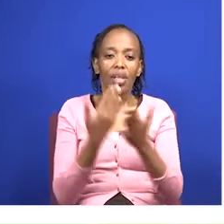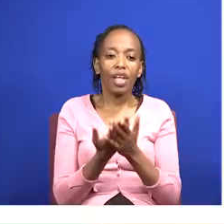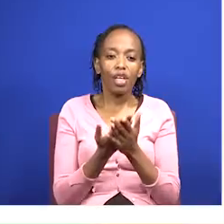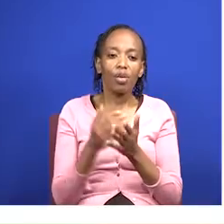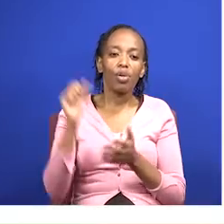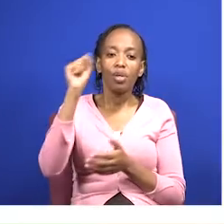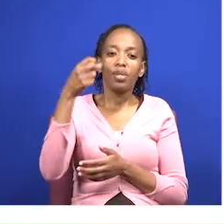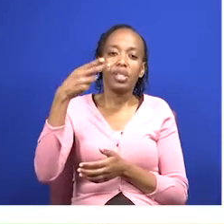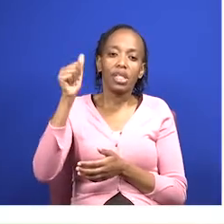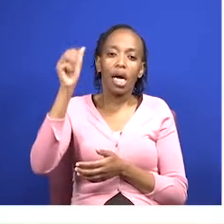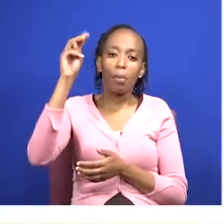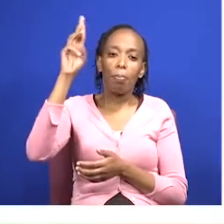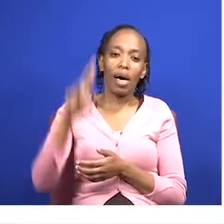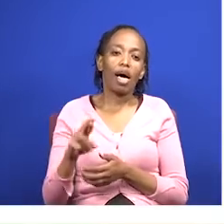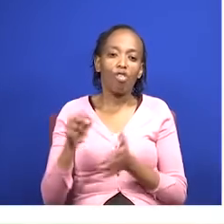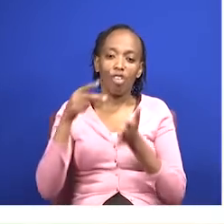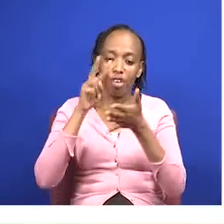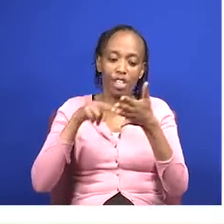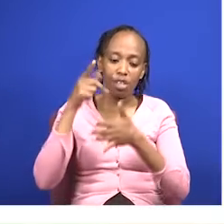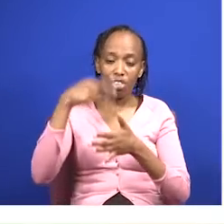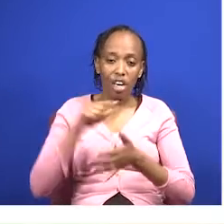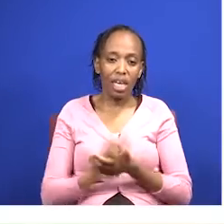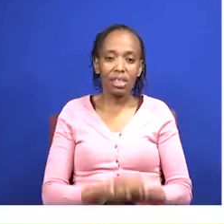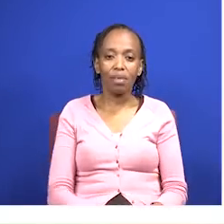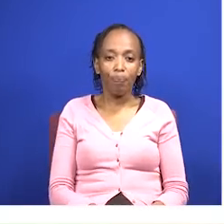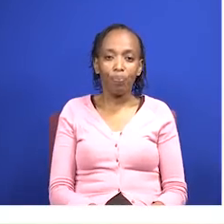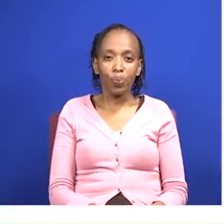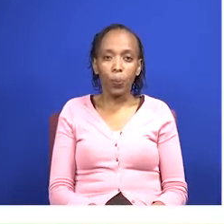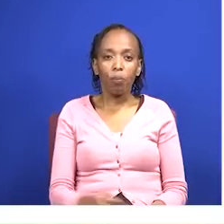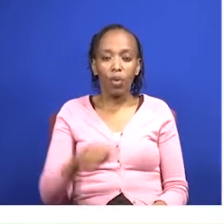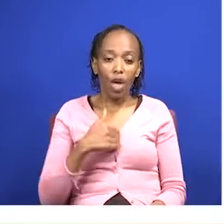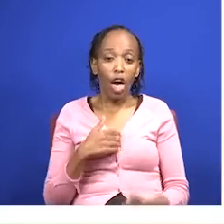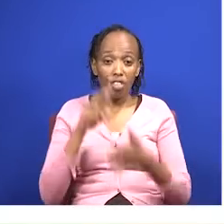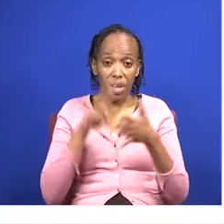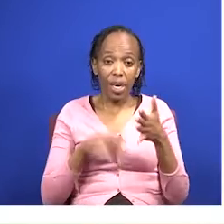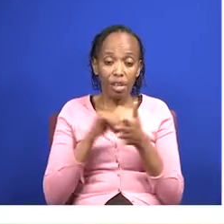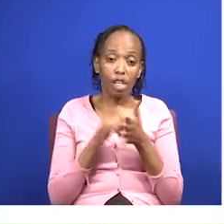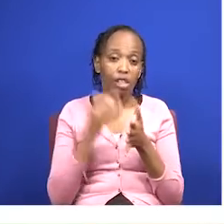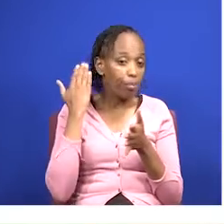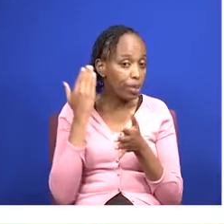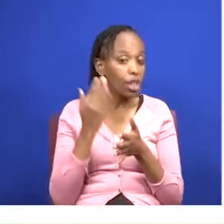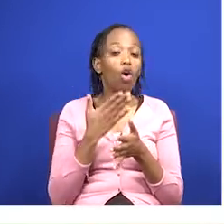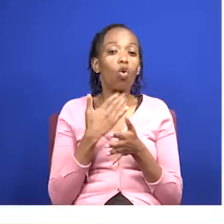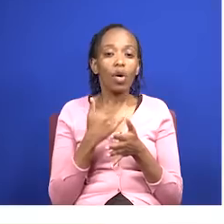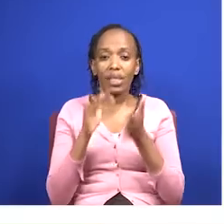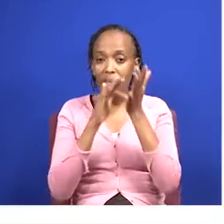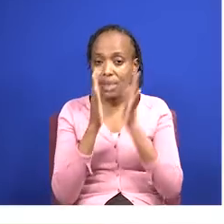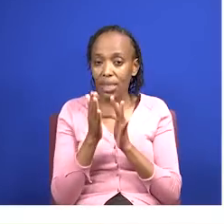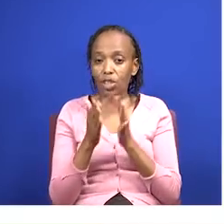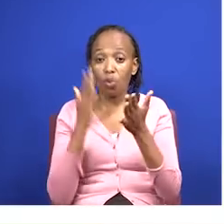you." Thank you, Shama, for reading for us. We have read that Peter